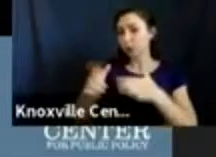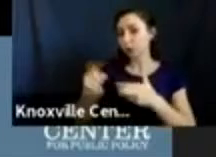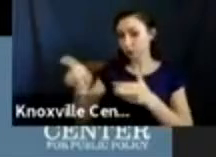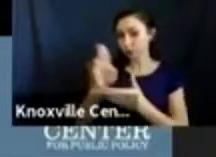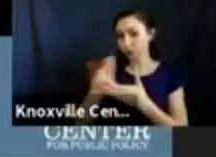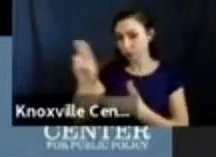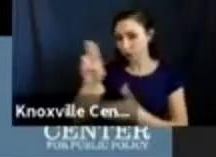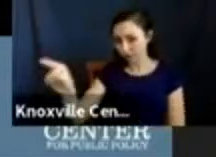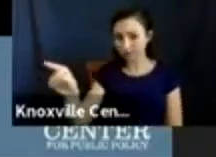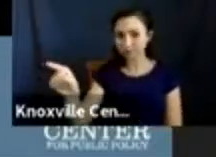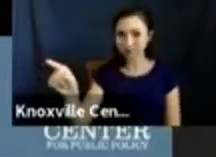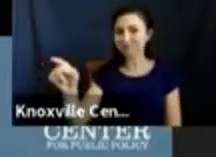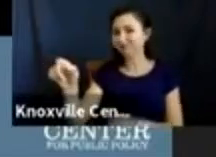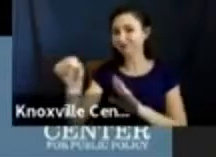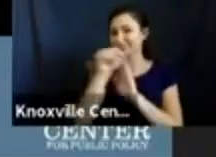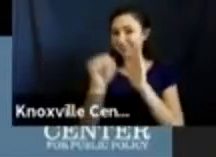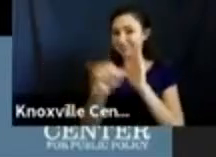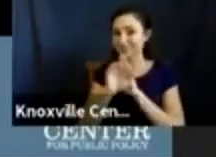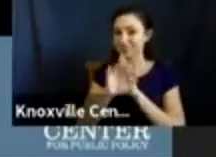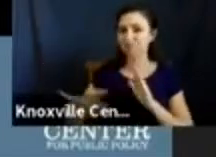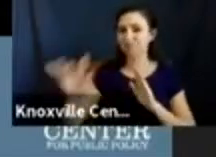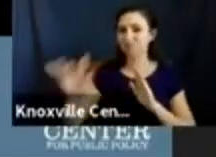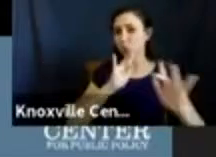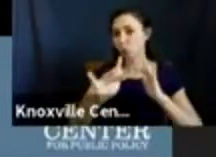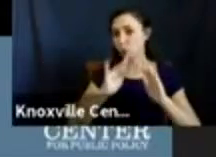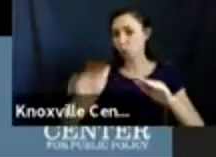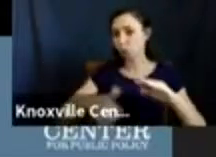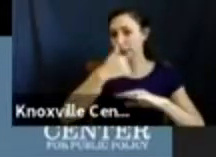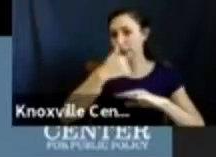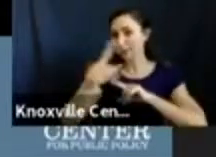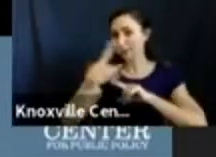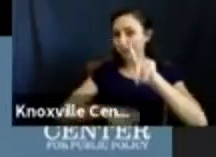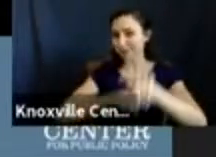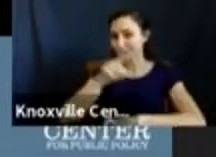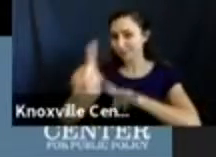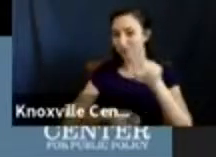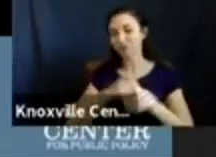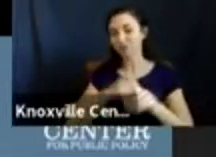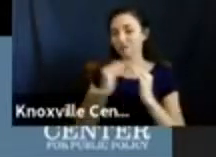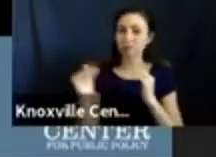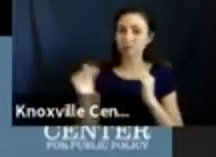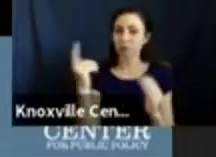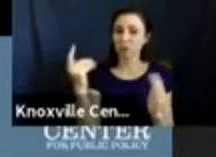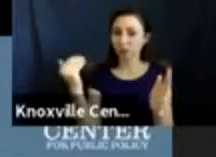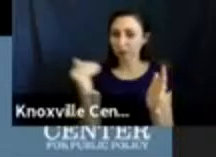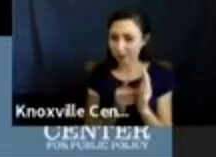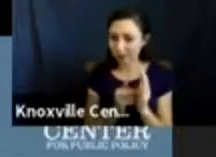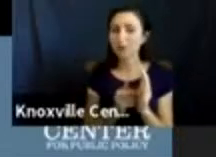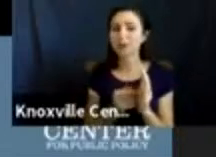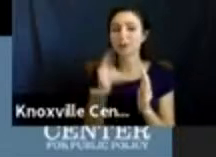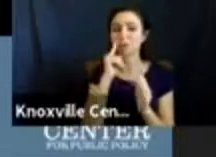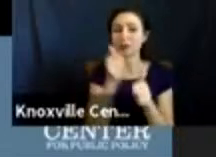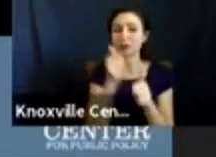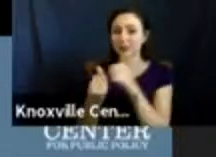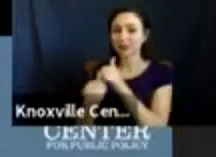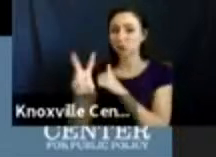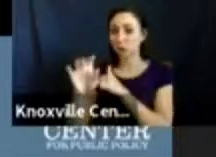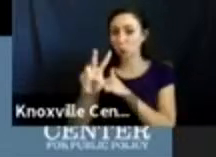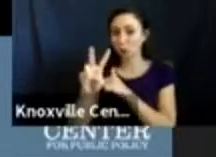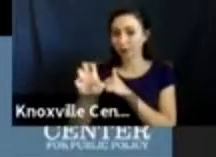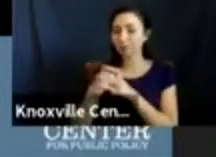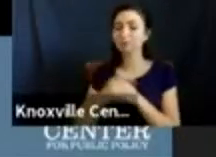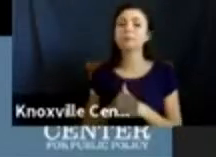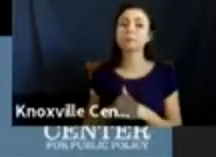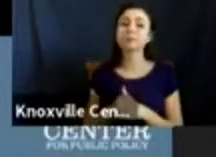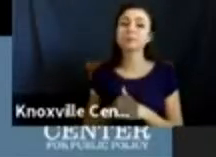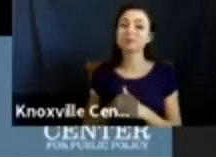It's a statewide web-based survey of more than 1,000 Tennesseans each wave, which enables statistically